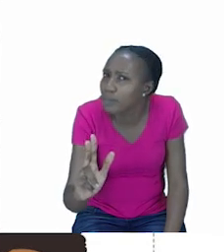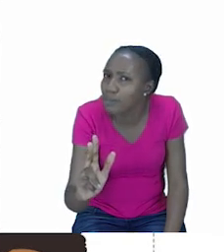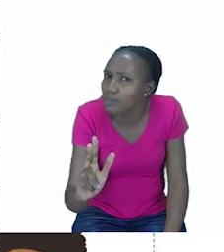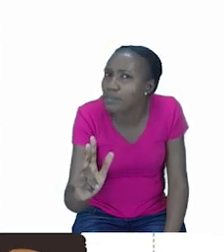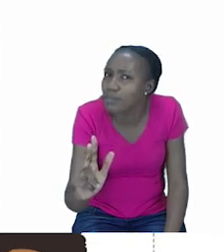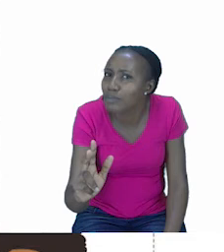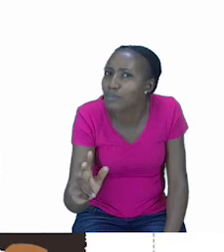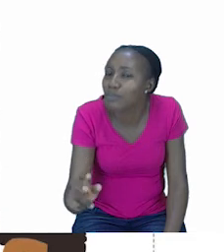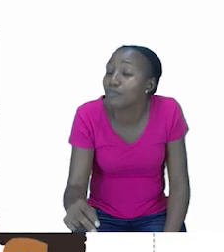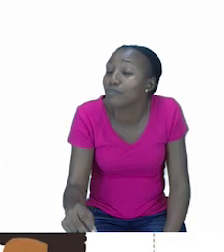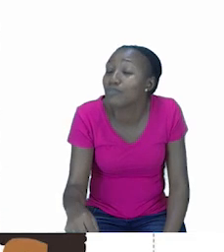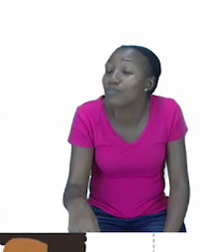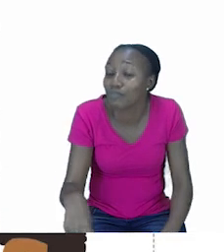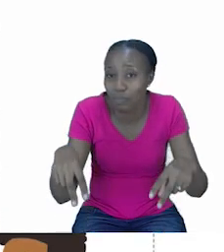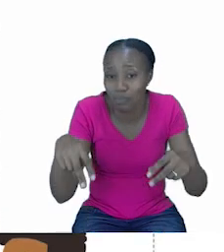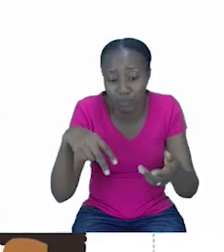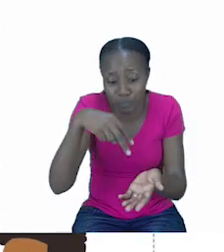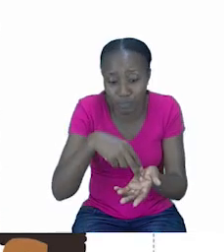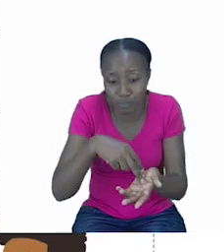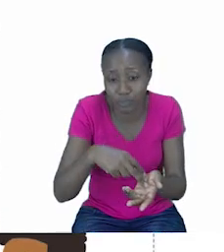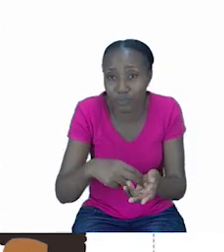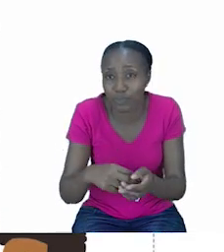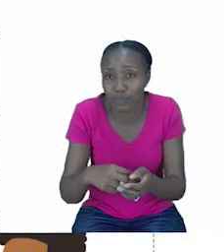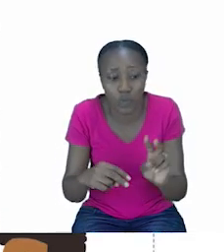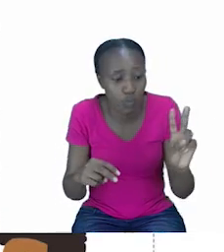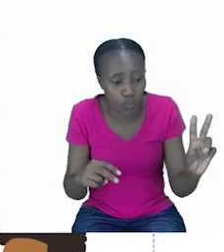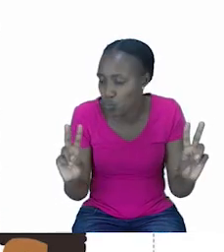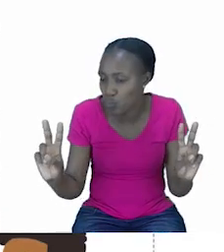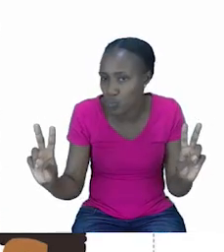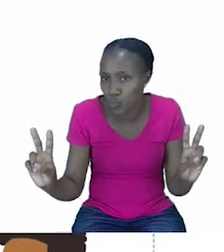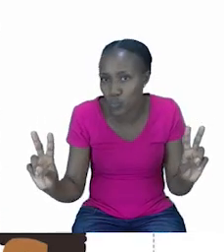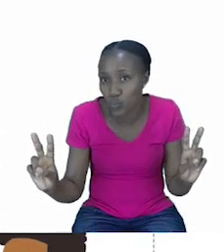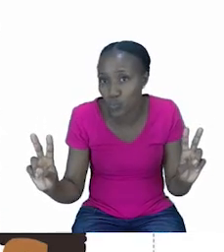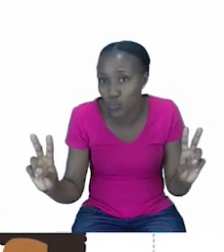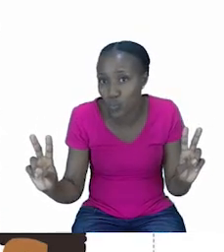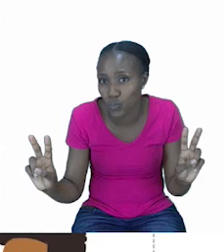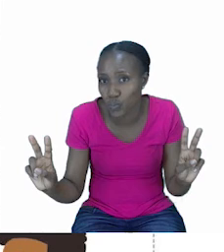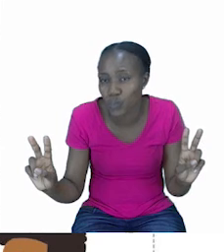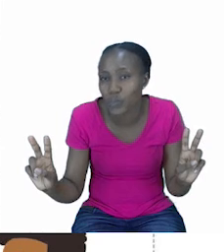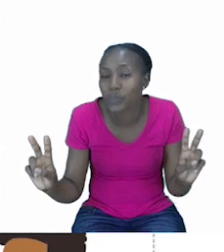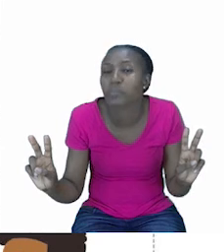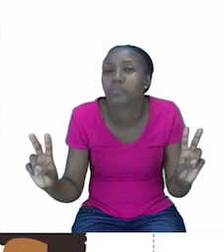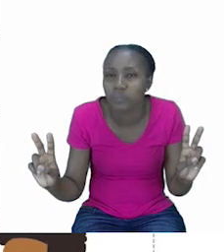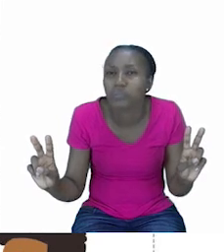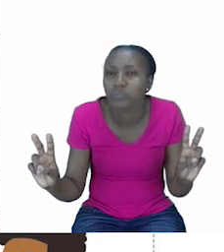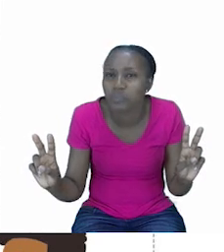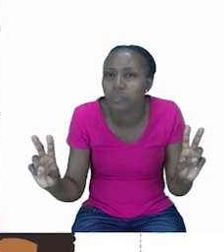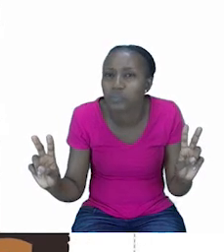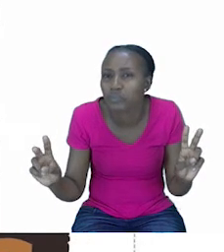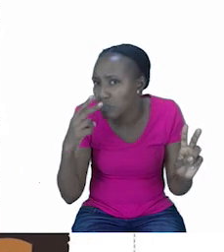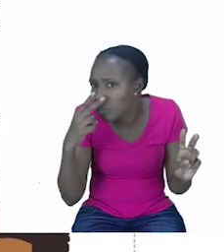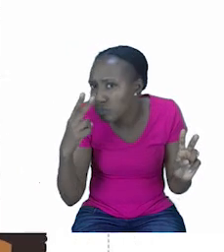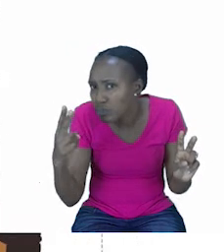are standing on one side, can you see that? And the other 2 are standing on the other side. But look where that